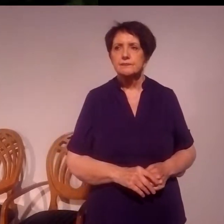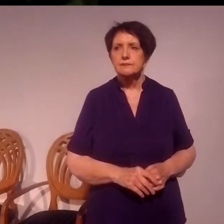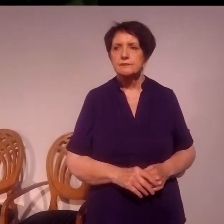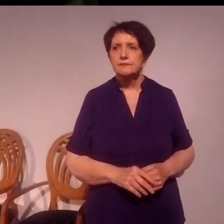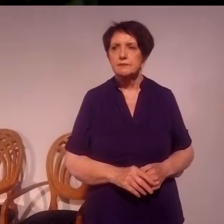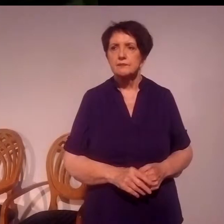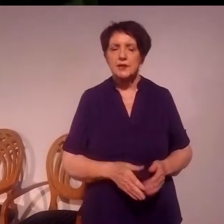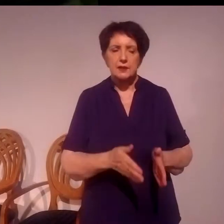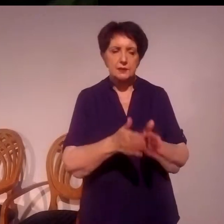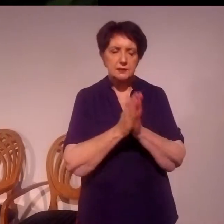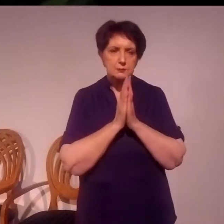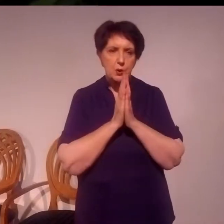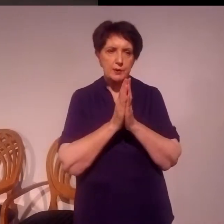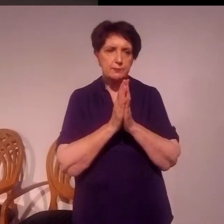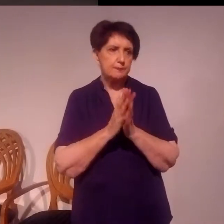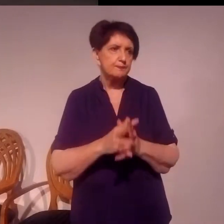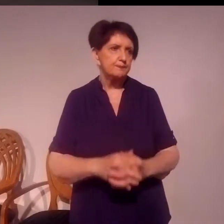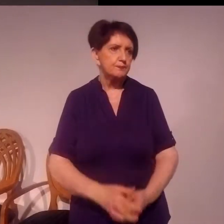Let us pray.